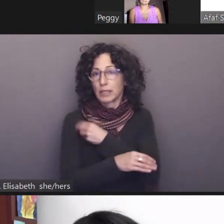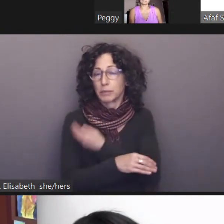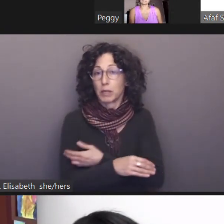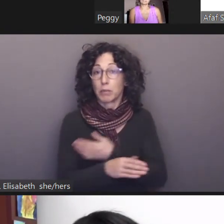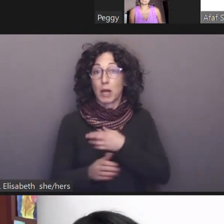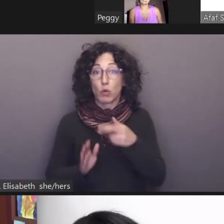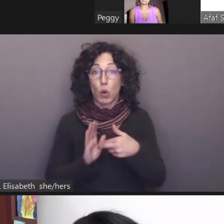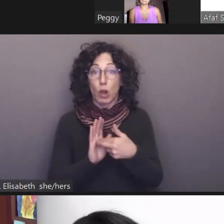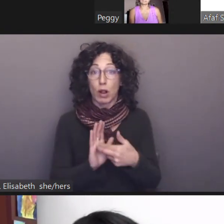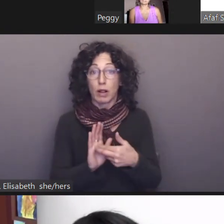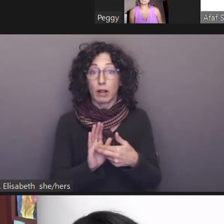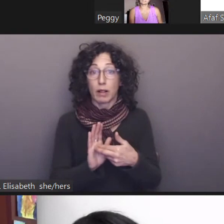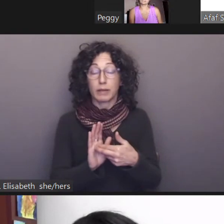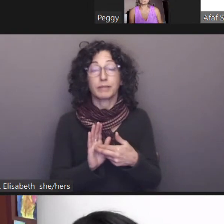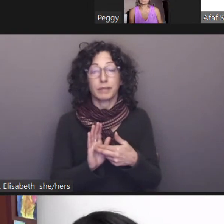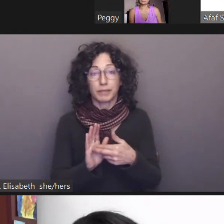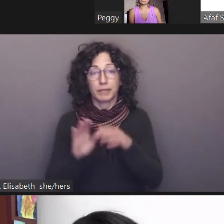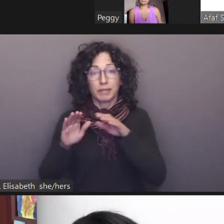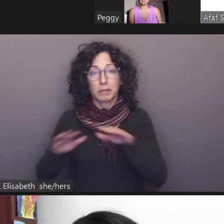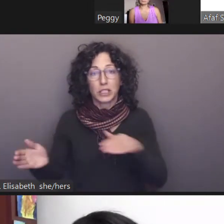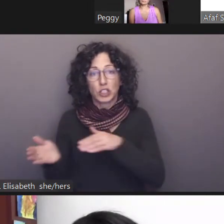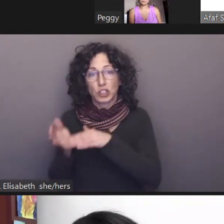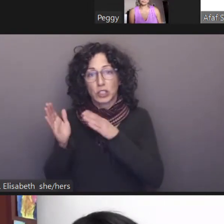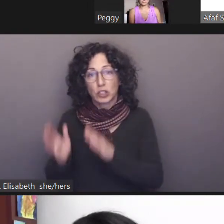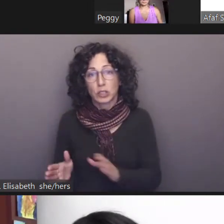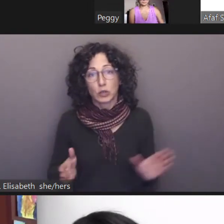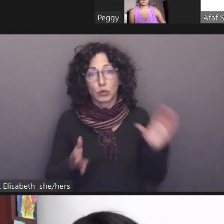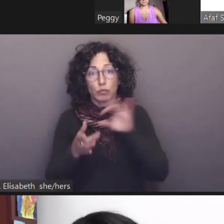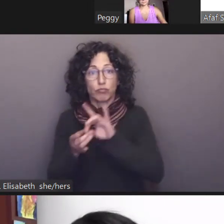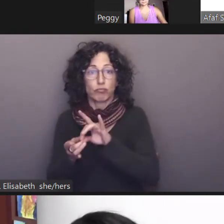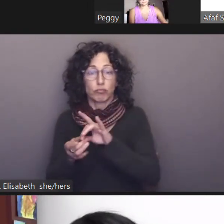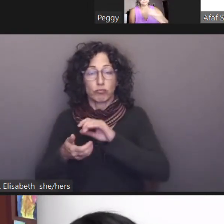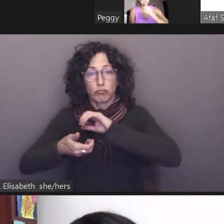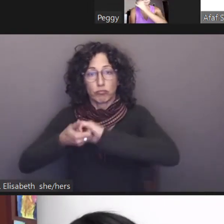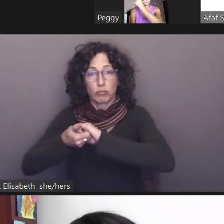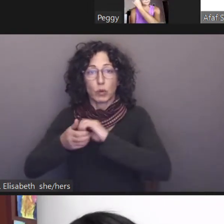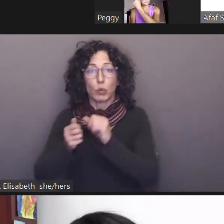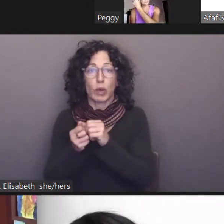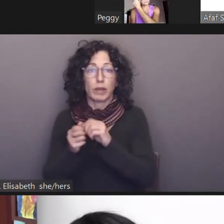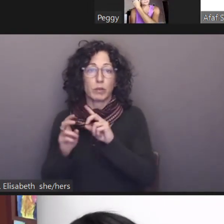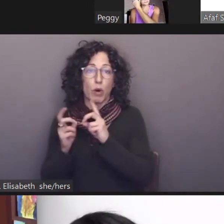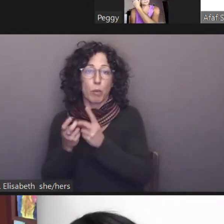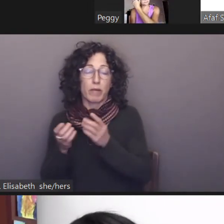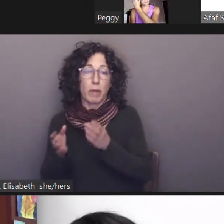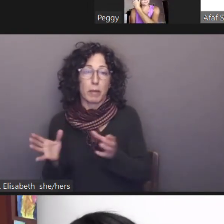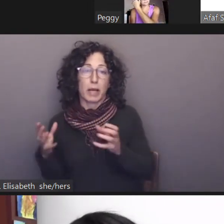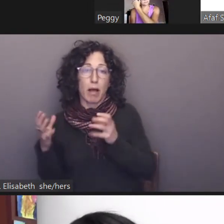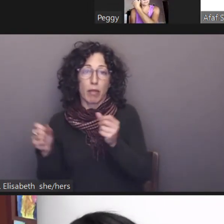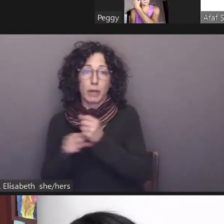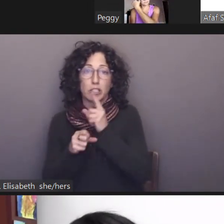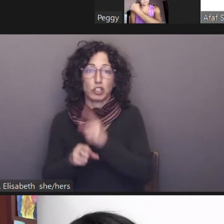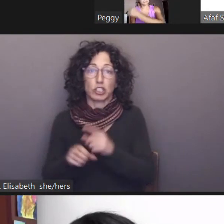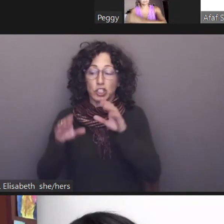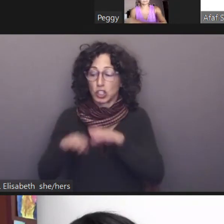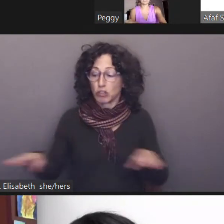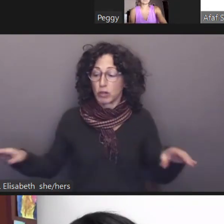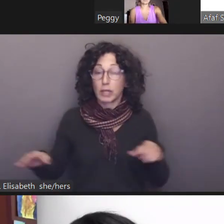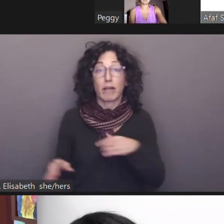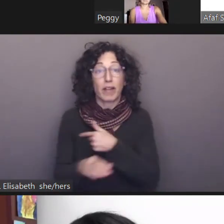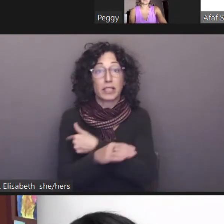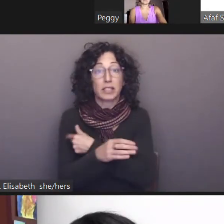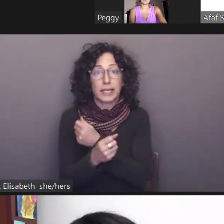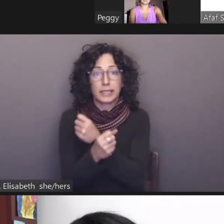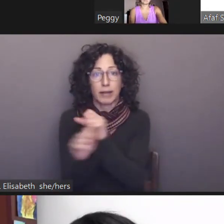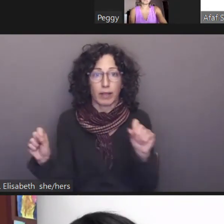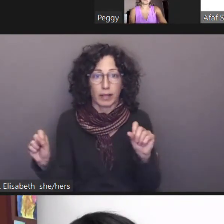as pediatricians are partnering with the Department of Public Health to ensure children are safely vaccinated. And I'm here to speak with you in